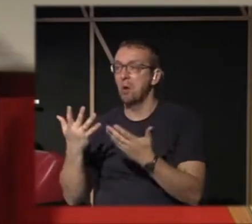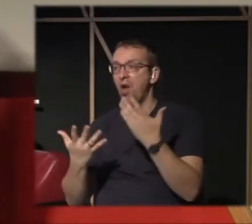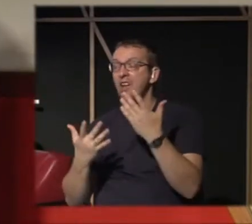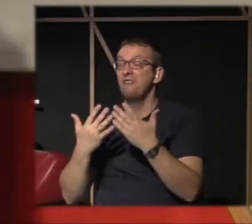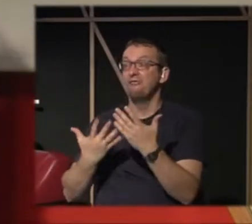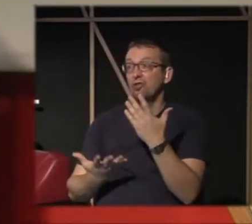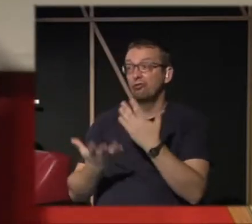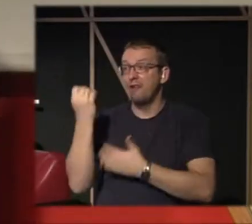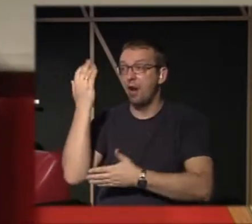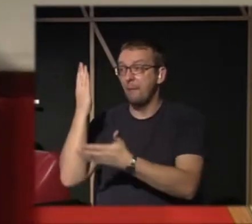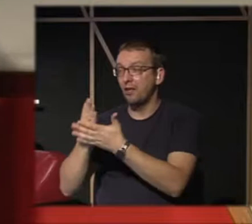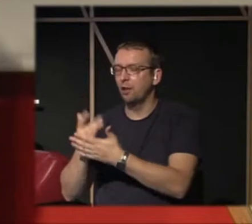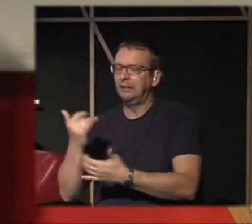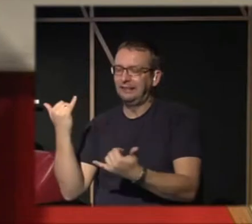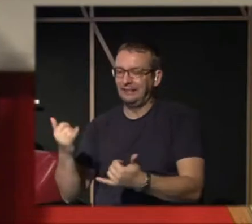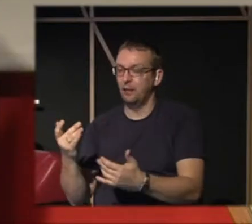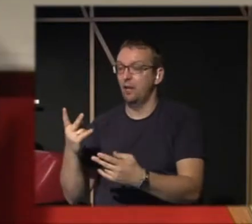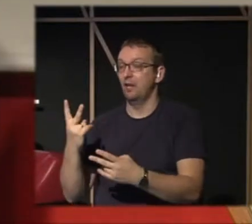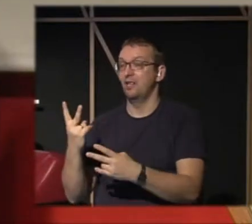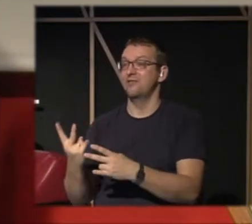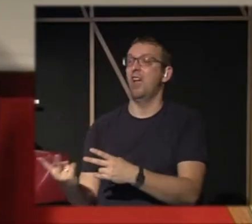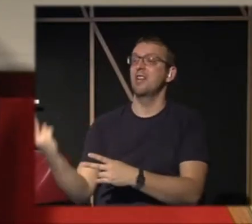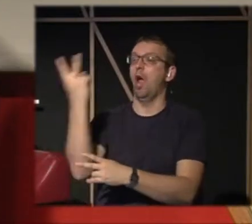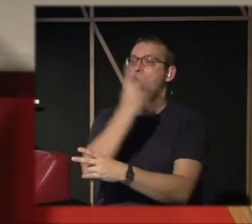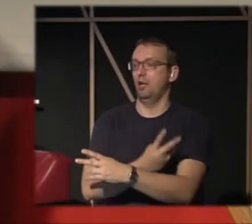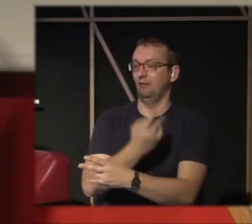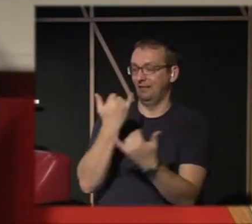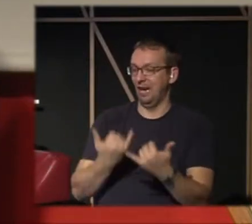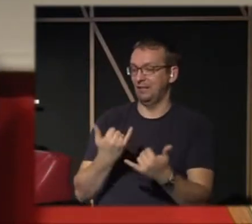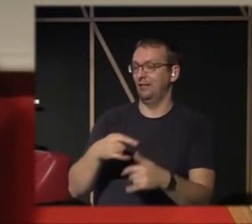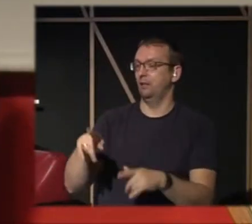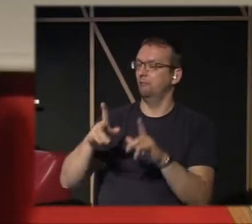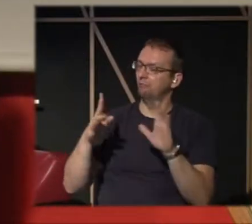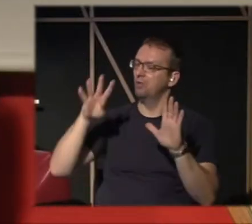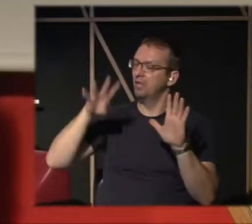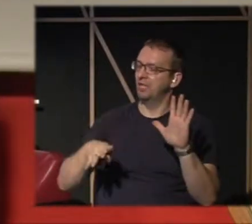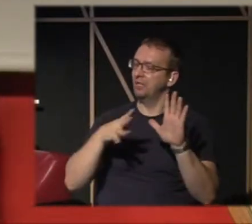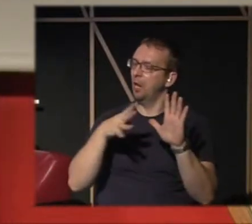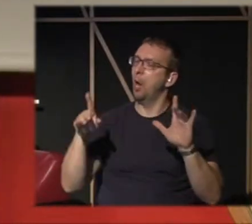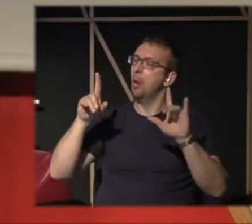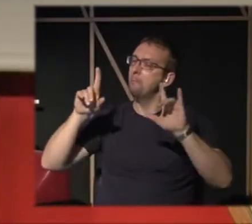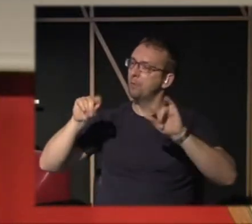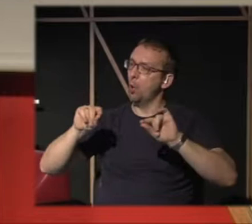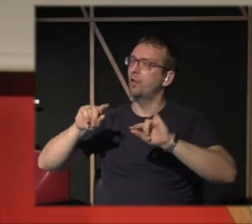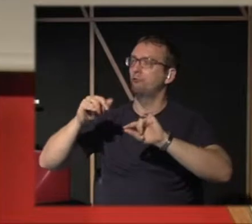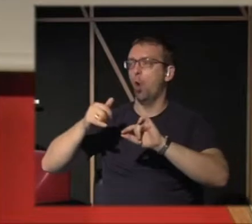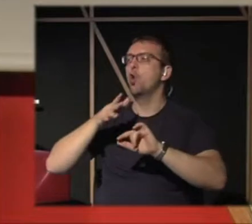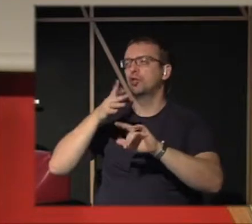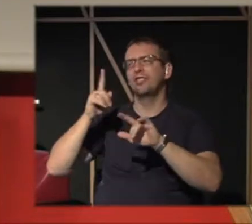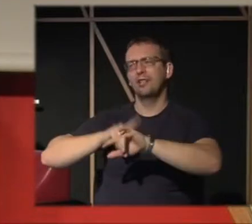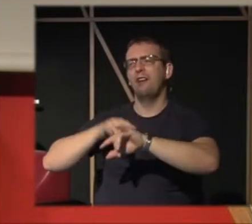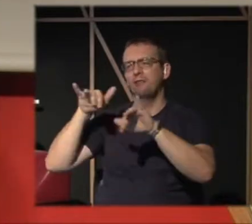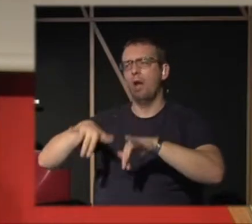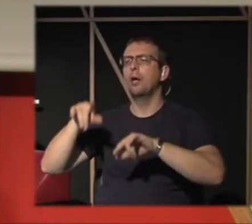work on this. We certainly hope for improvement in order to live up to our